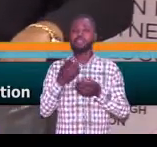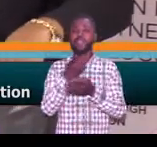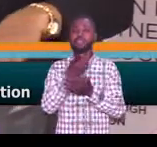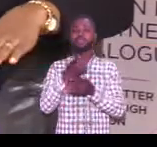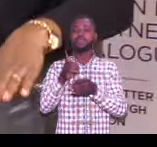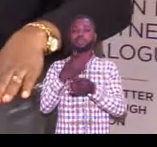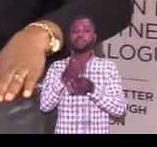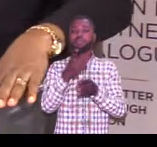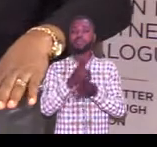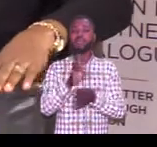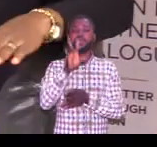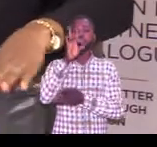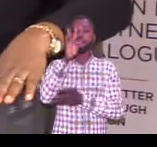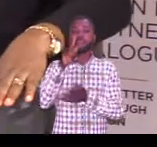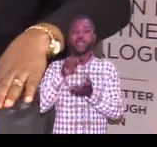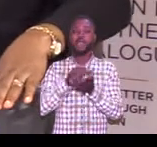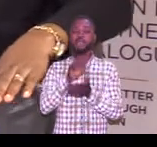distributed